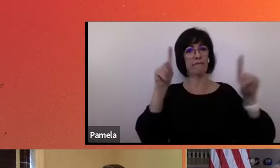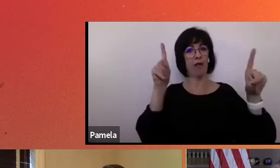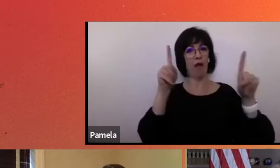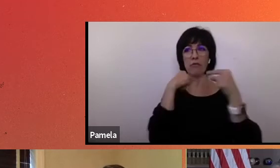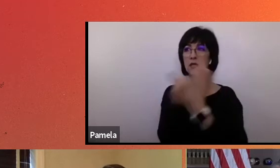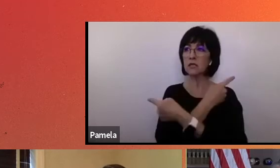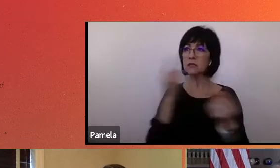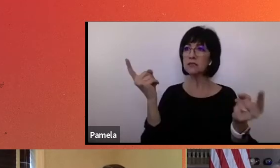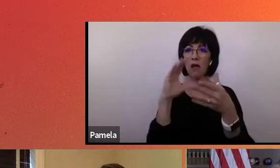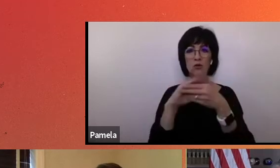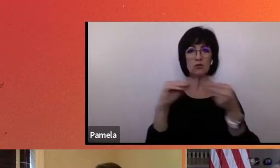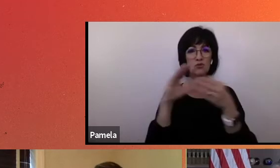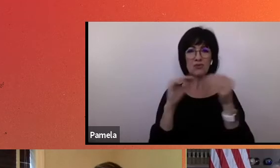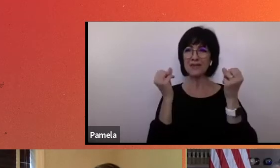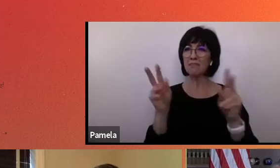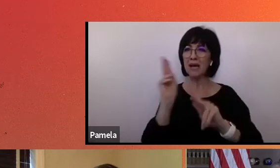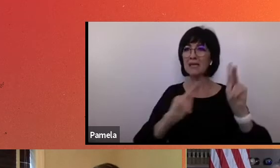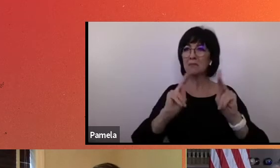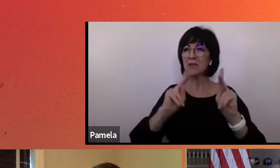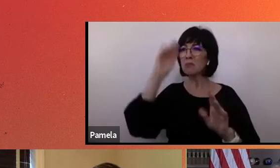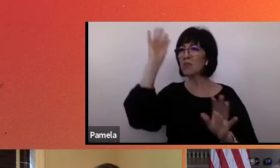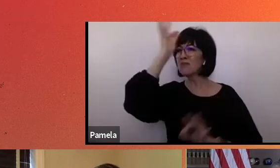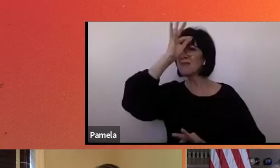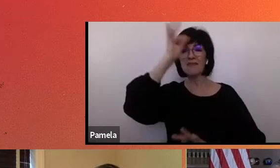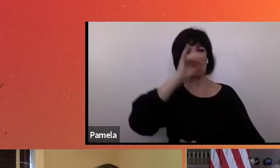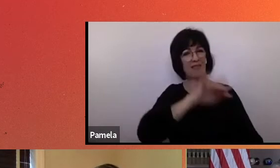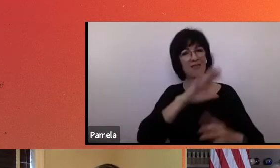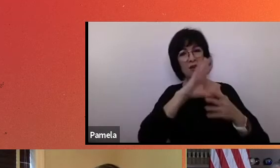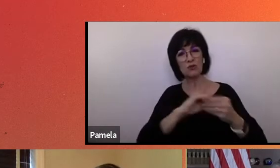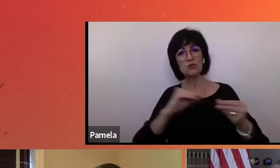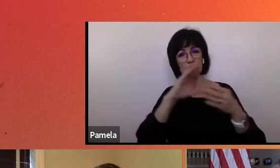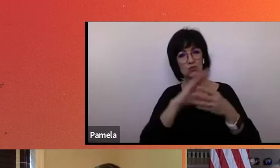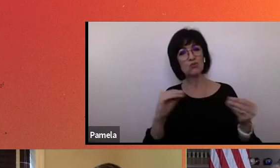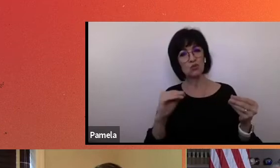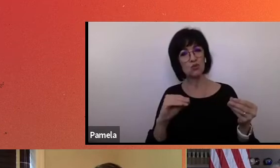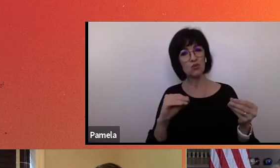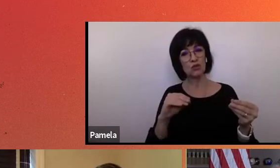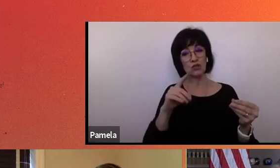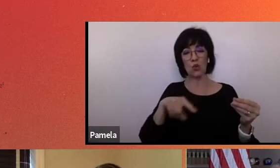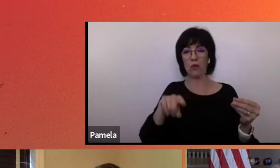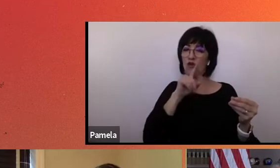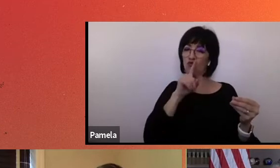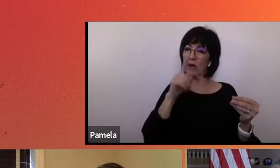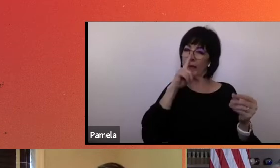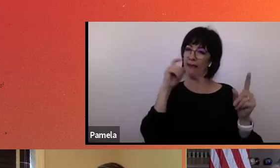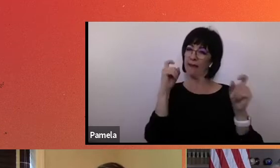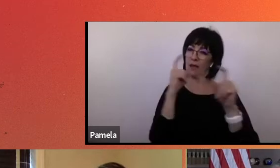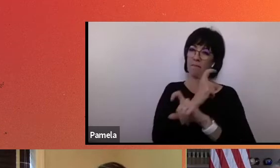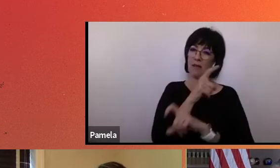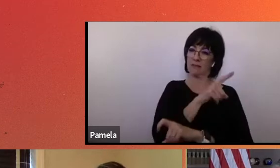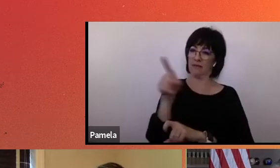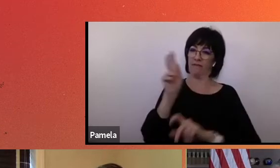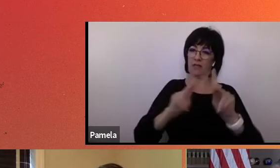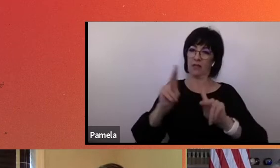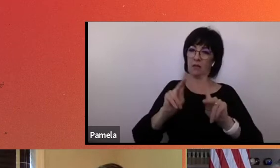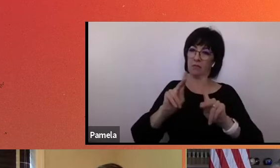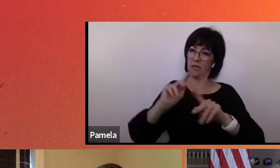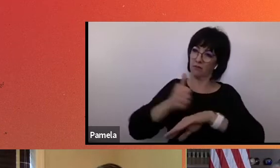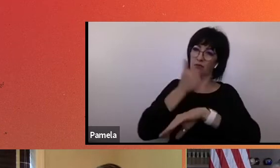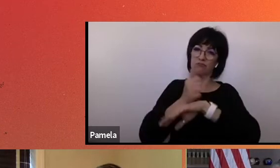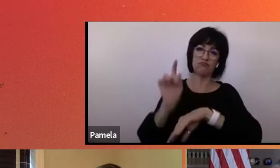look at the complexity of the individuals who made such history. So with National History Day, with the Mitchell